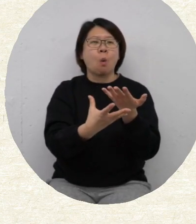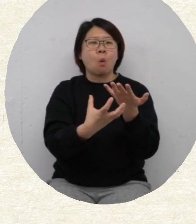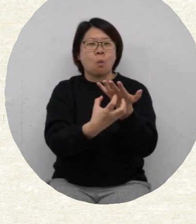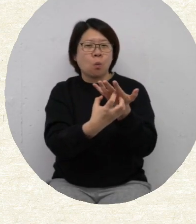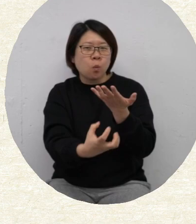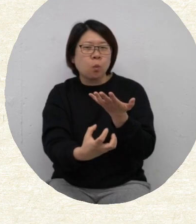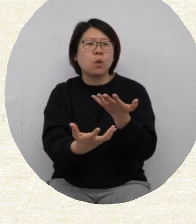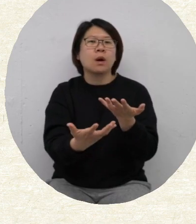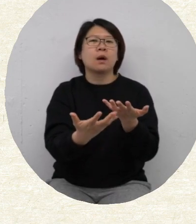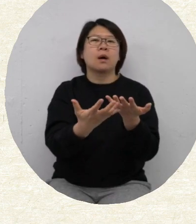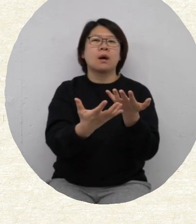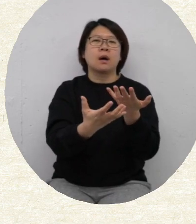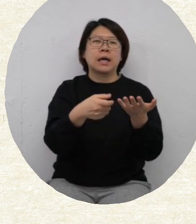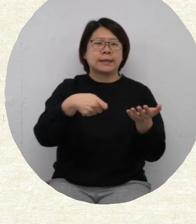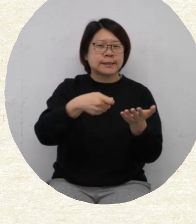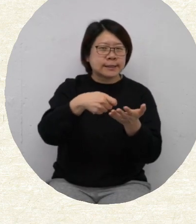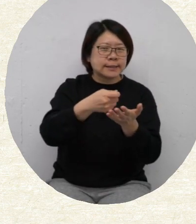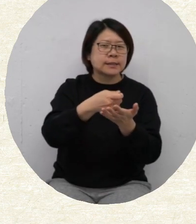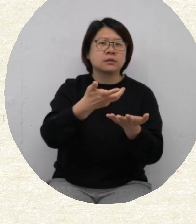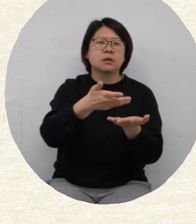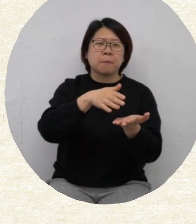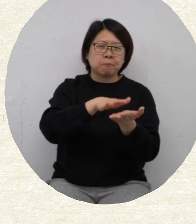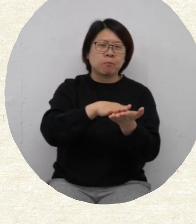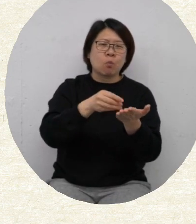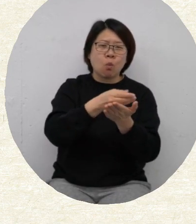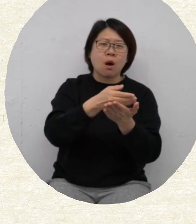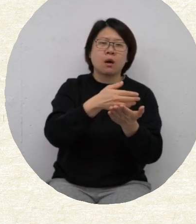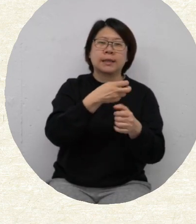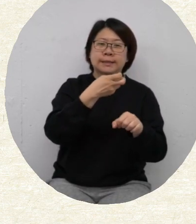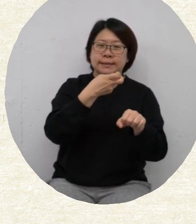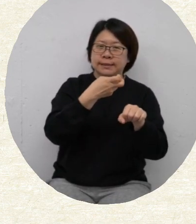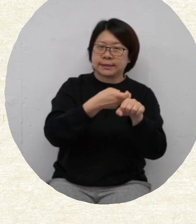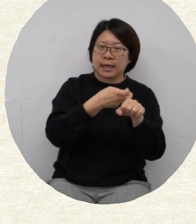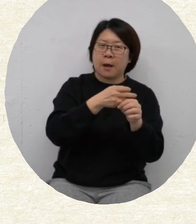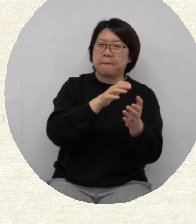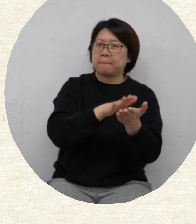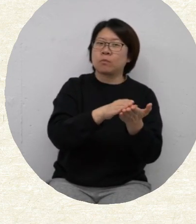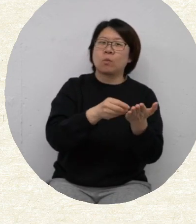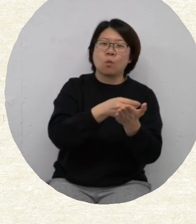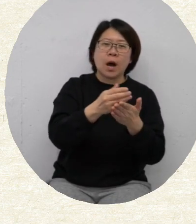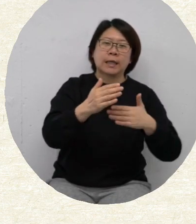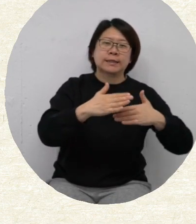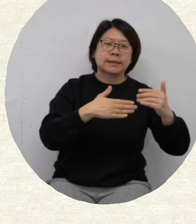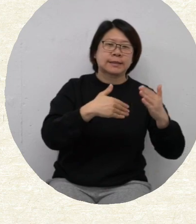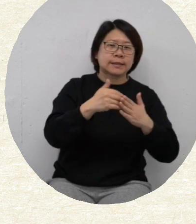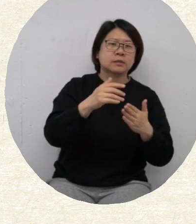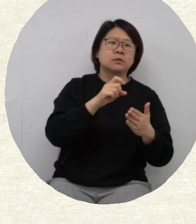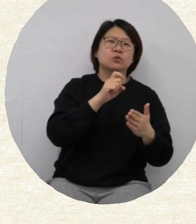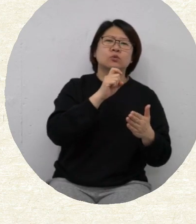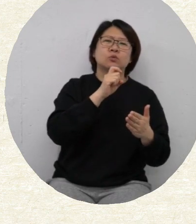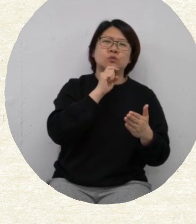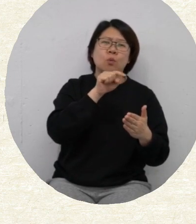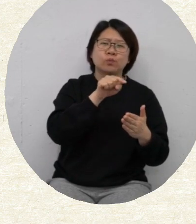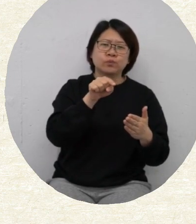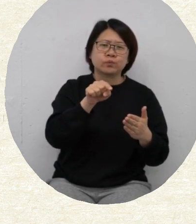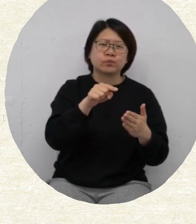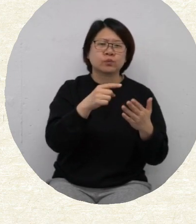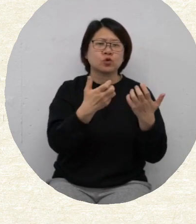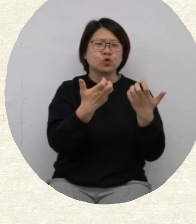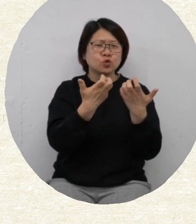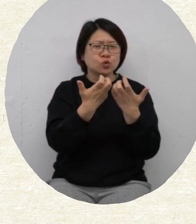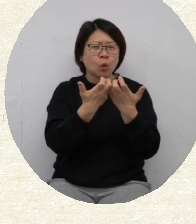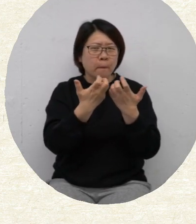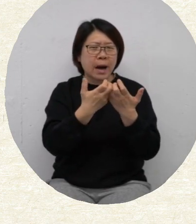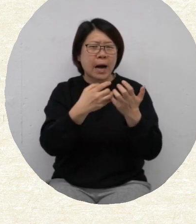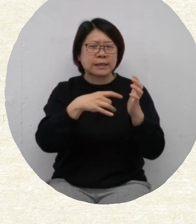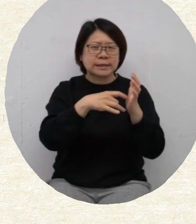have intaglio, we have screen printing, lithography, we have all of the processes, including, photo methods and